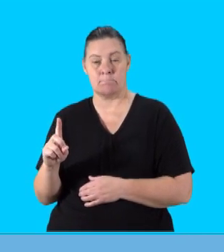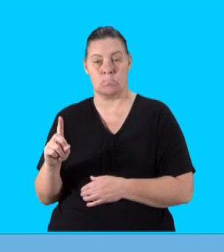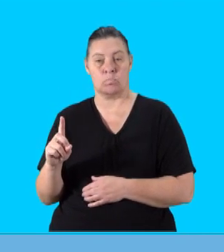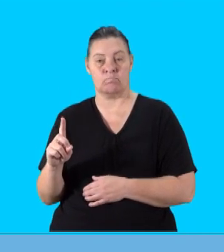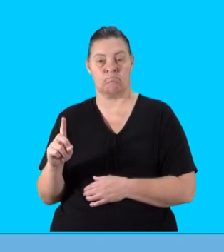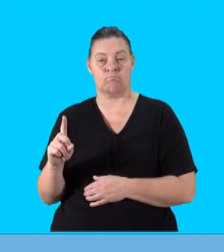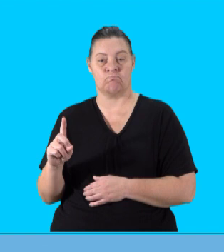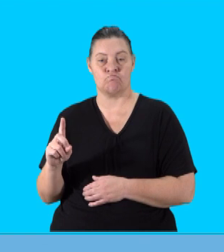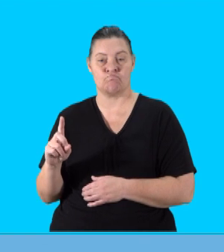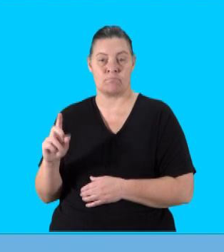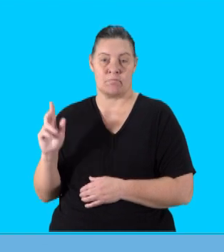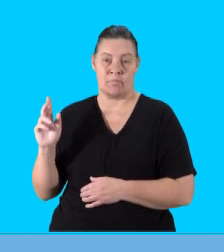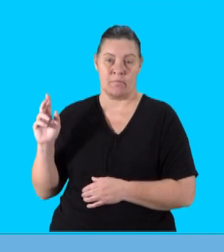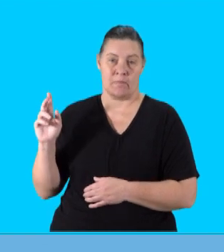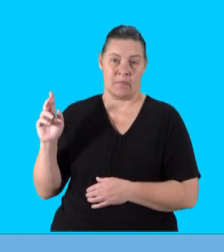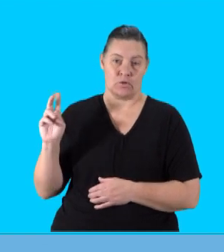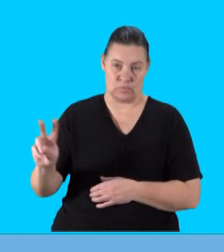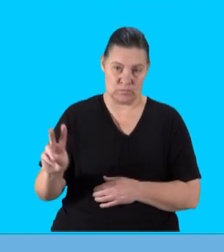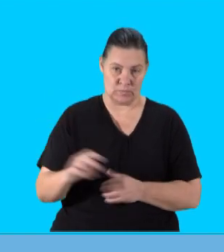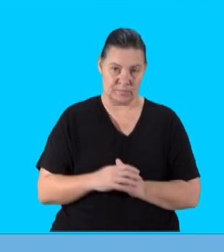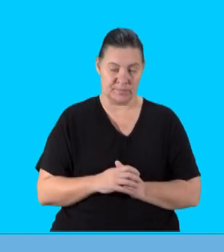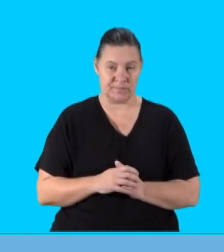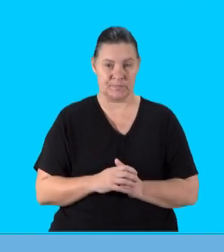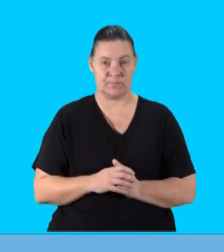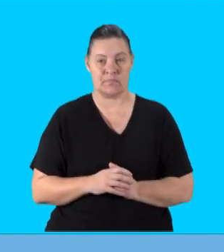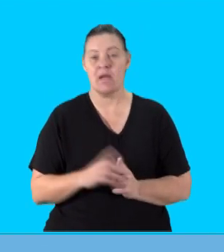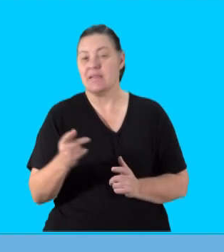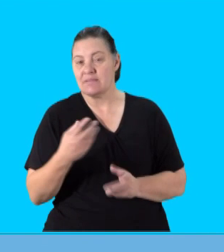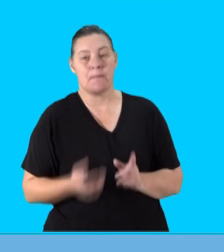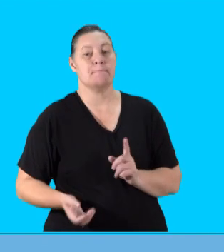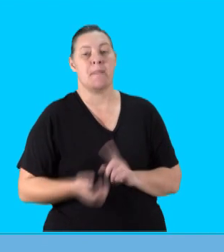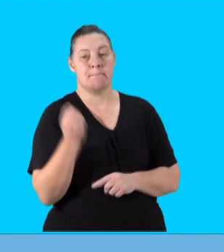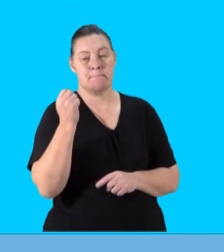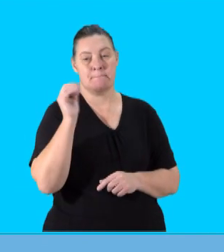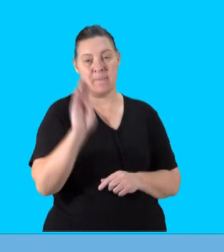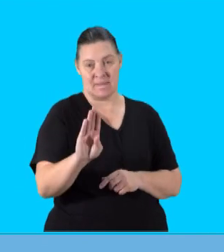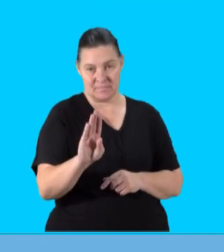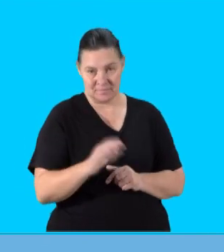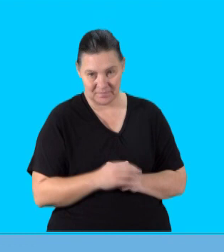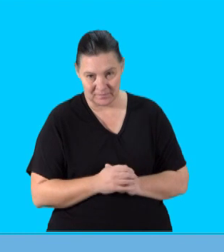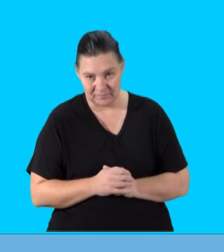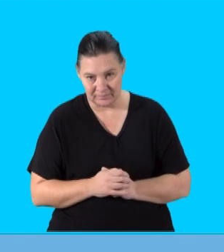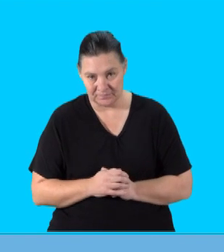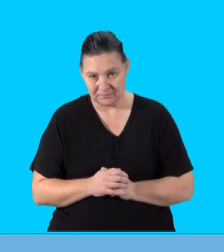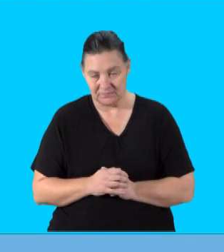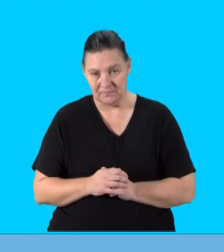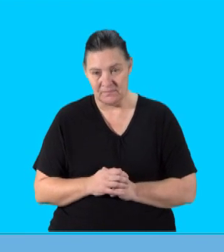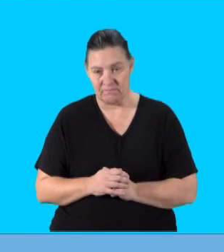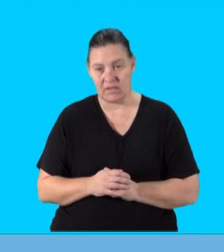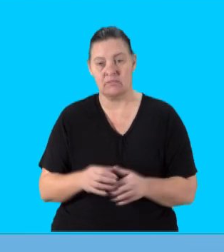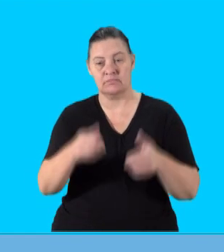And period 2. That's where you find our element